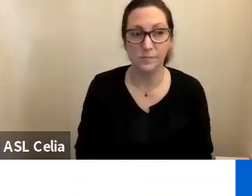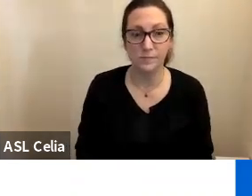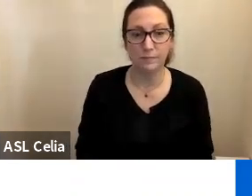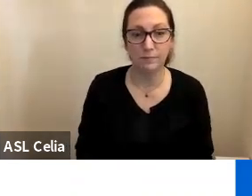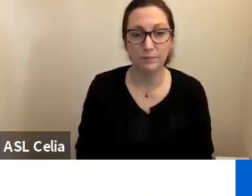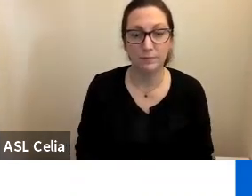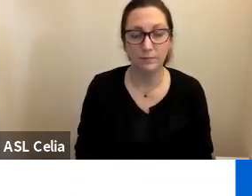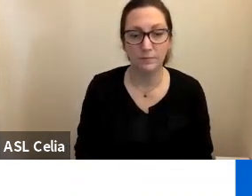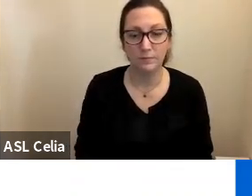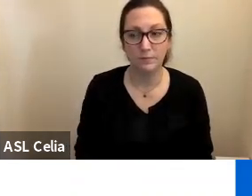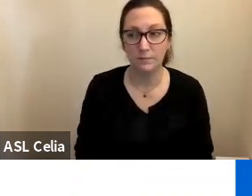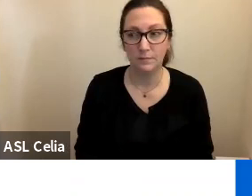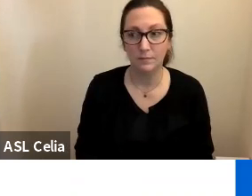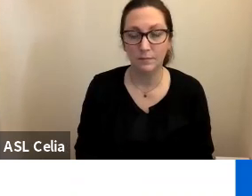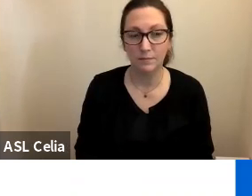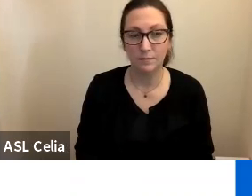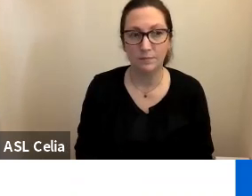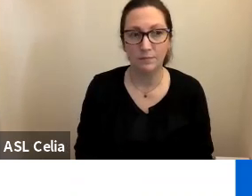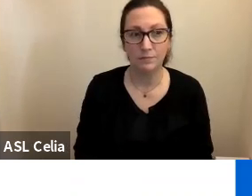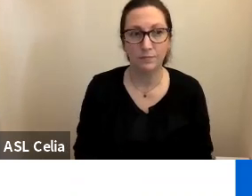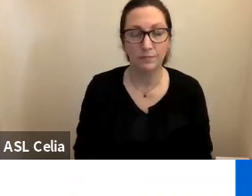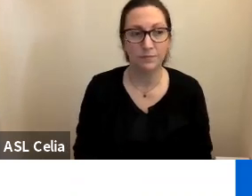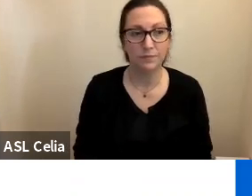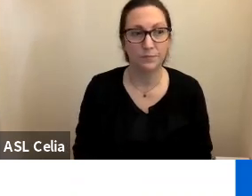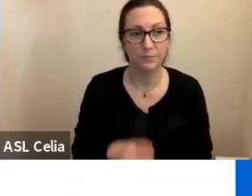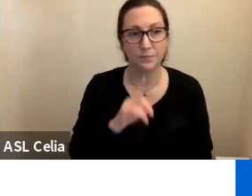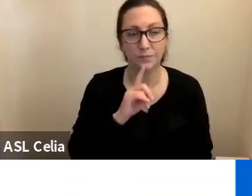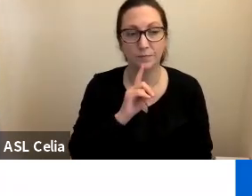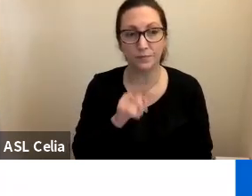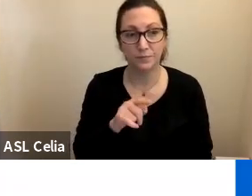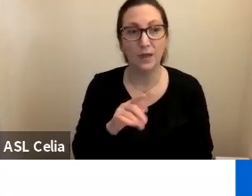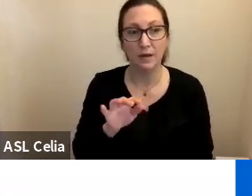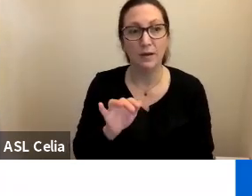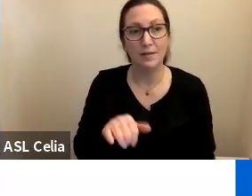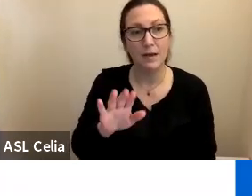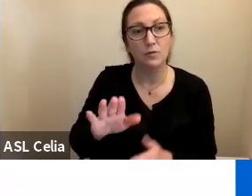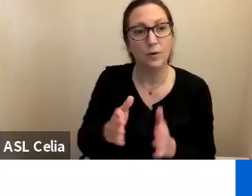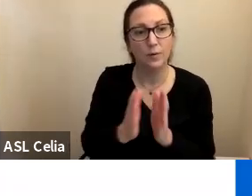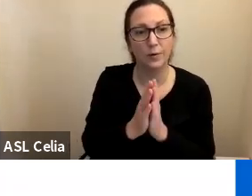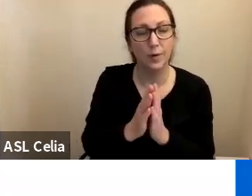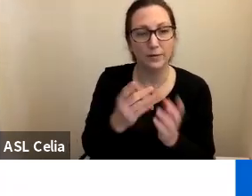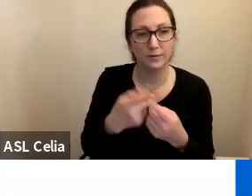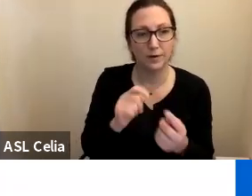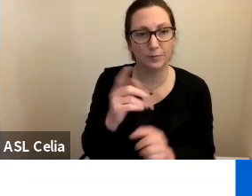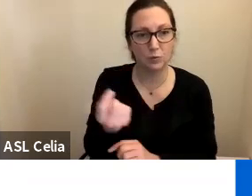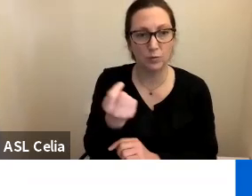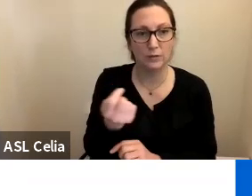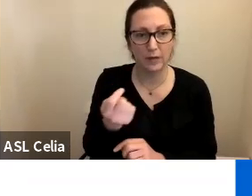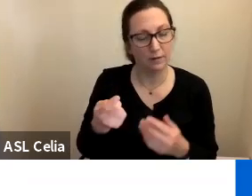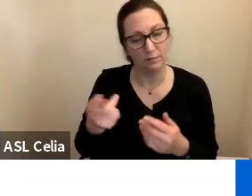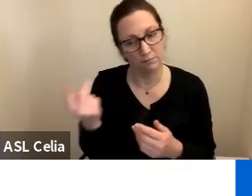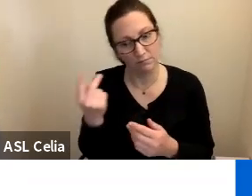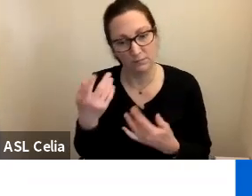Yes, and that's part of your, one of your requests from Tuesday. That is still on the list that we're working